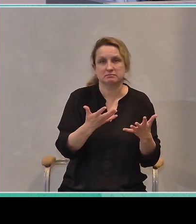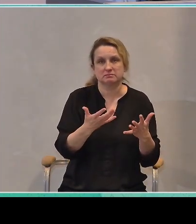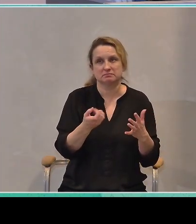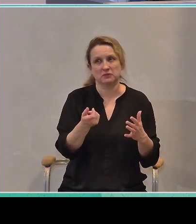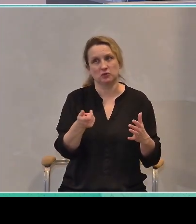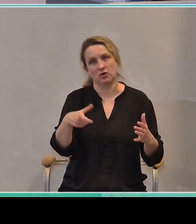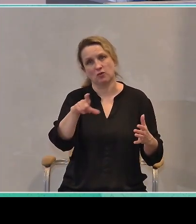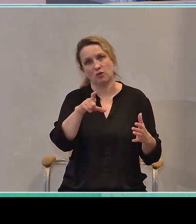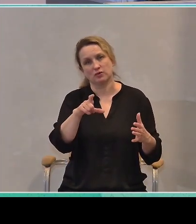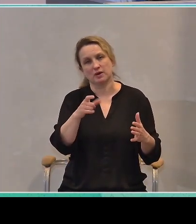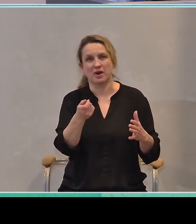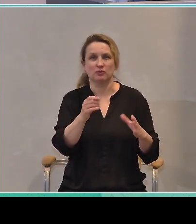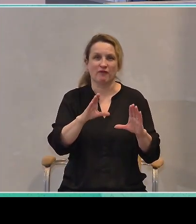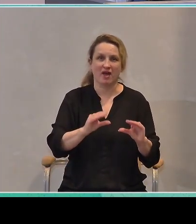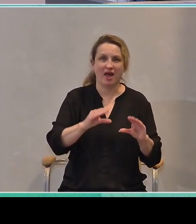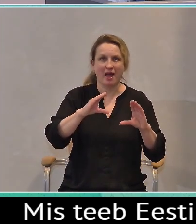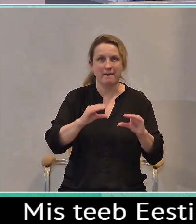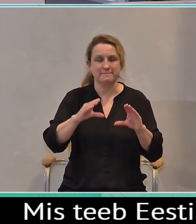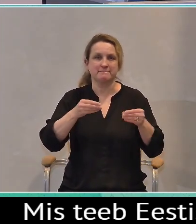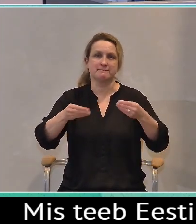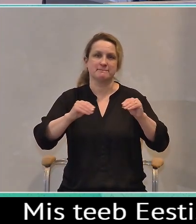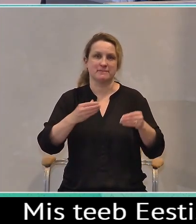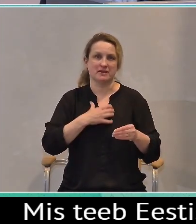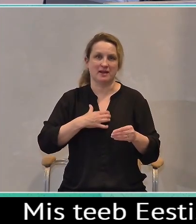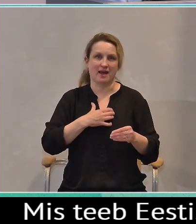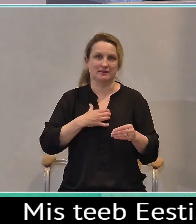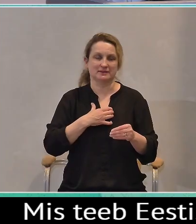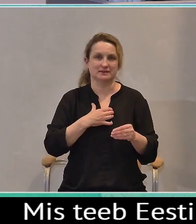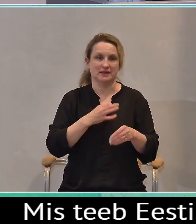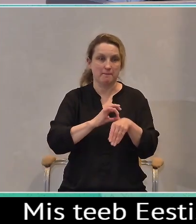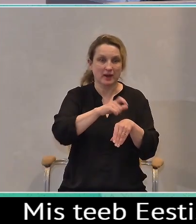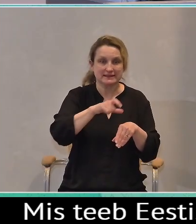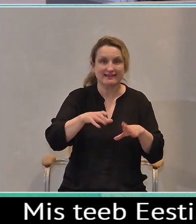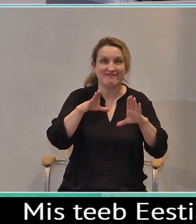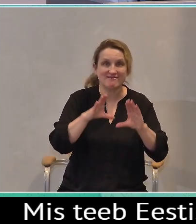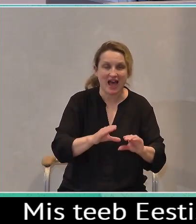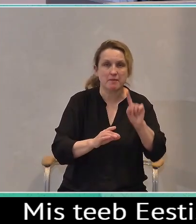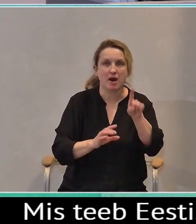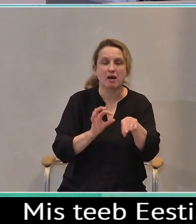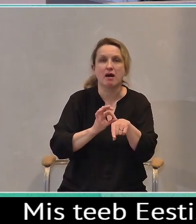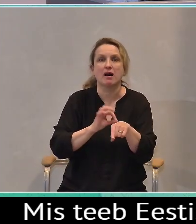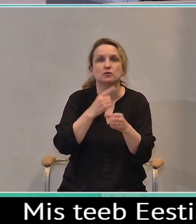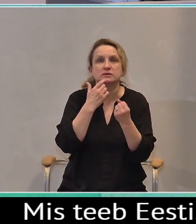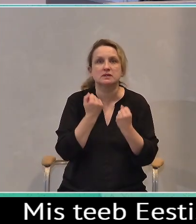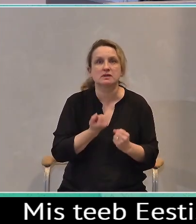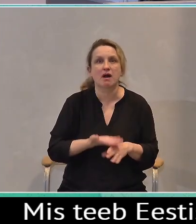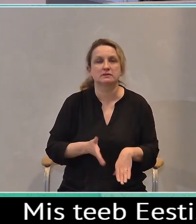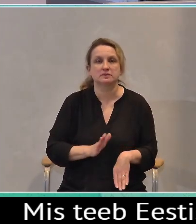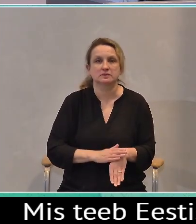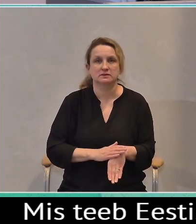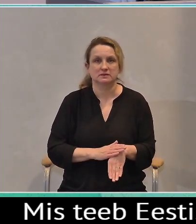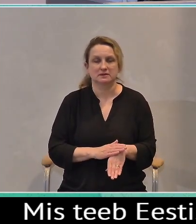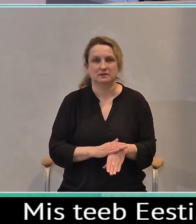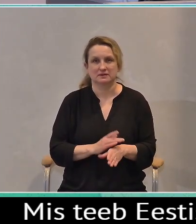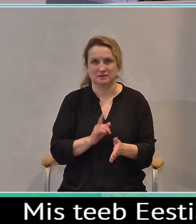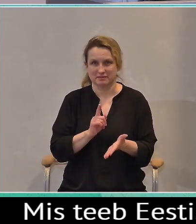rules. The current funding limit is a couple dozen patients for additional funding. But what do you